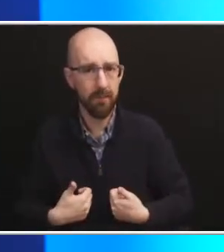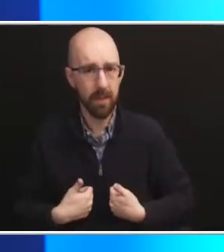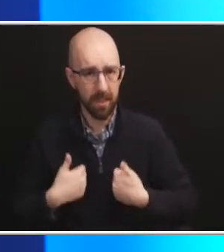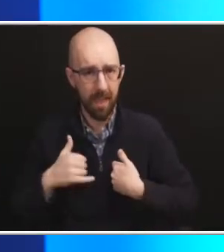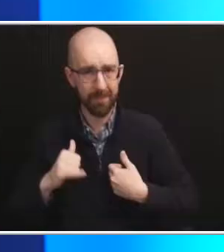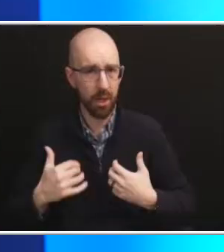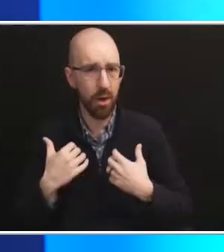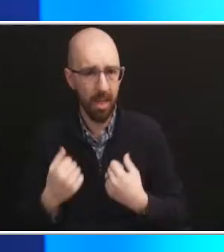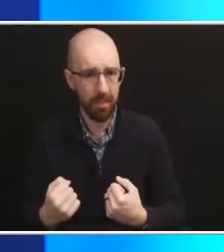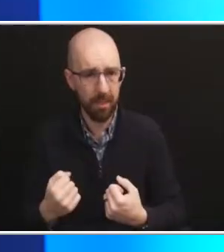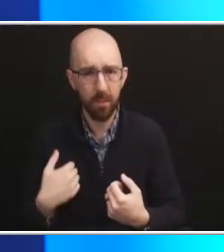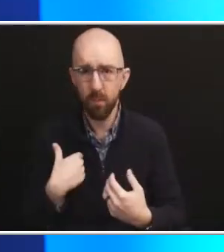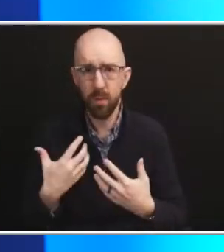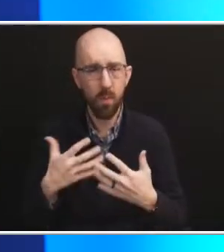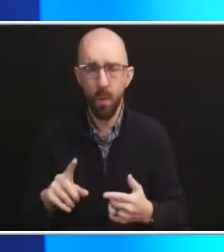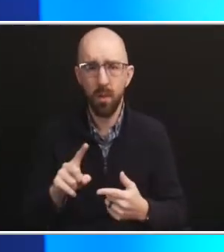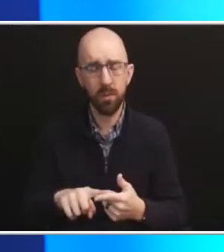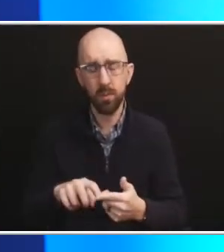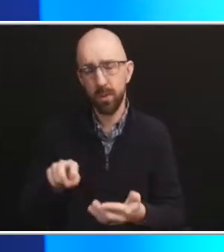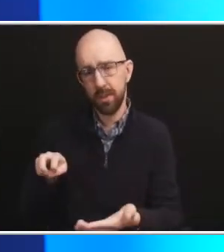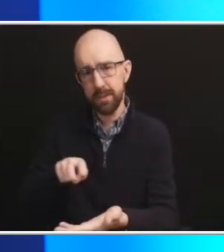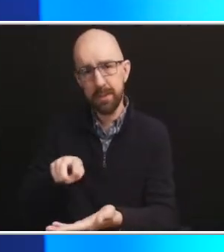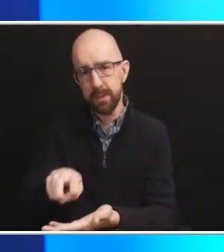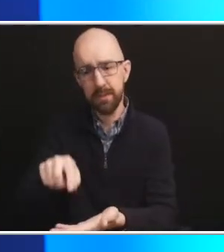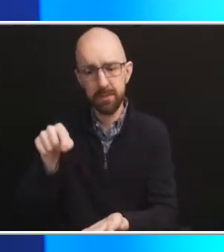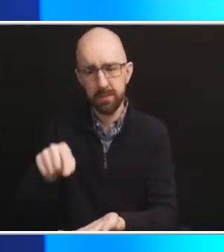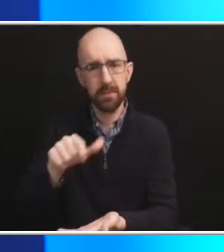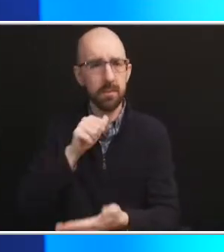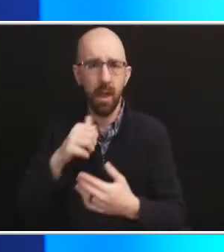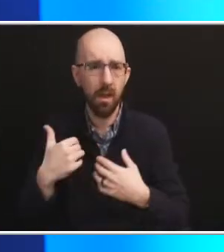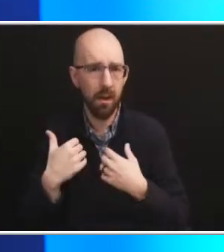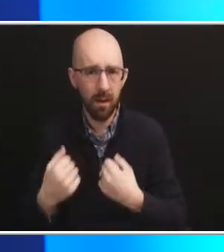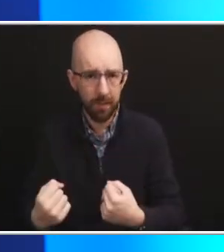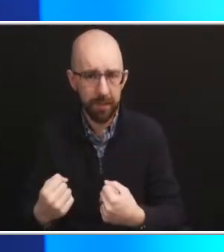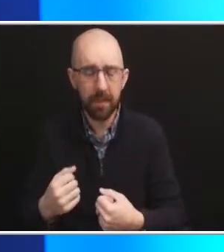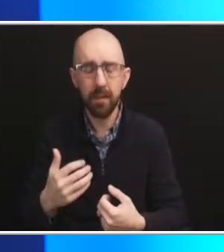go down a path that we're not healthy, and we don't